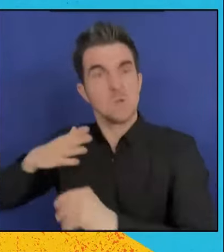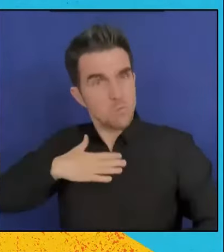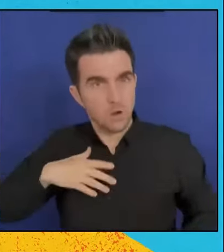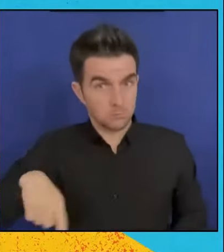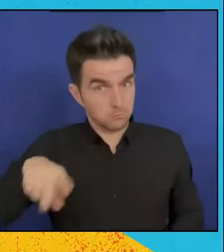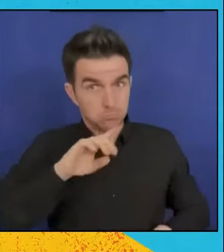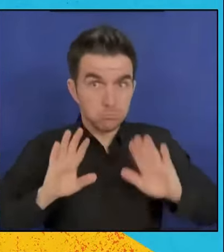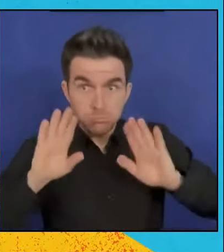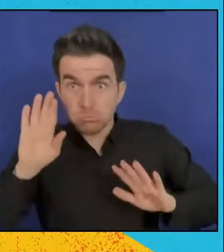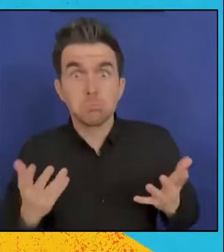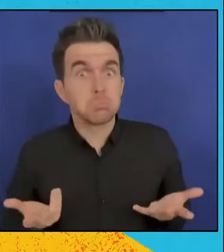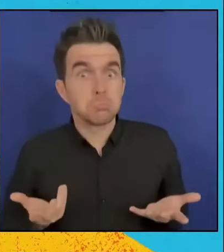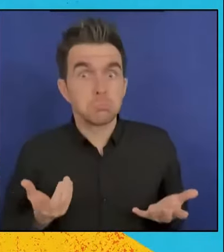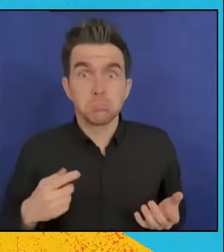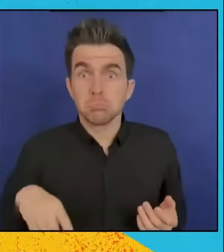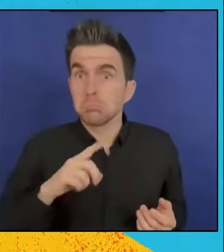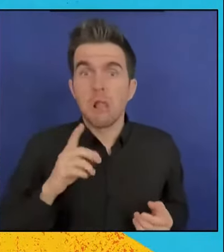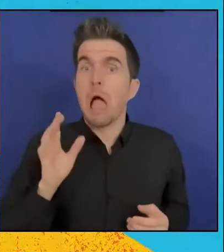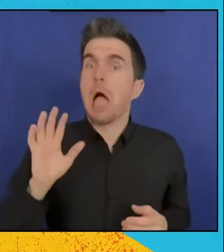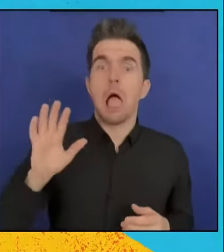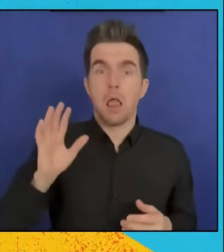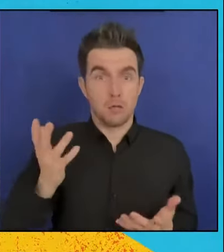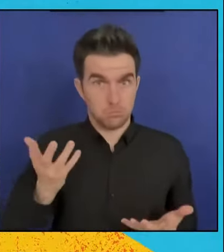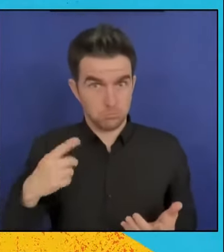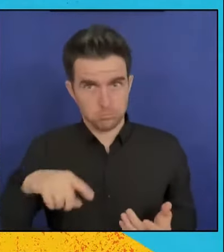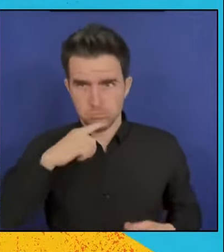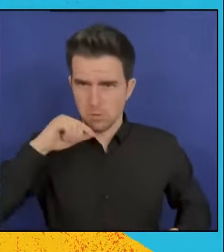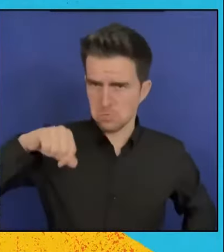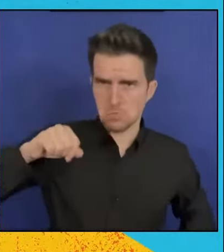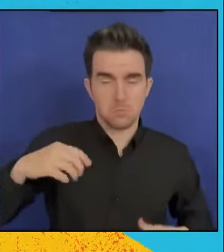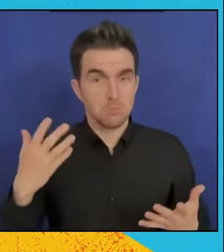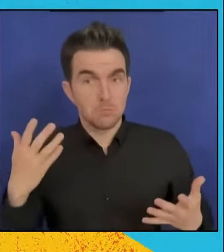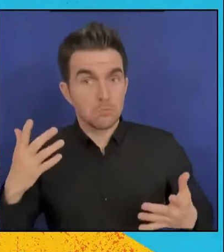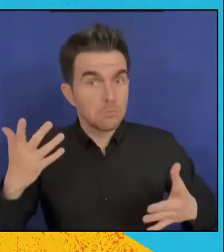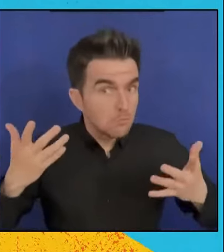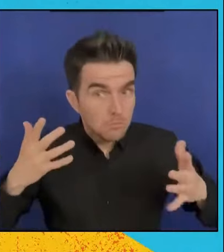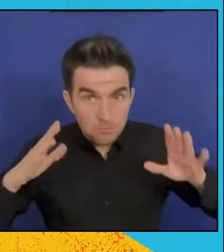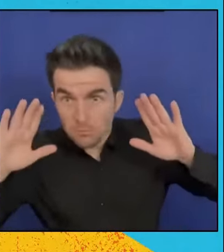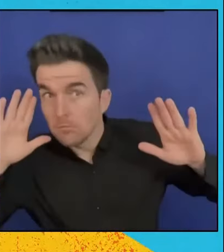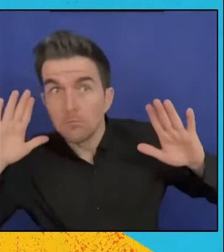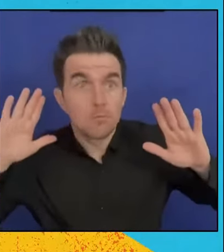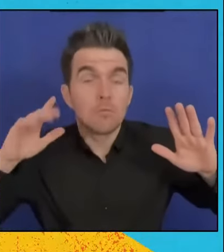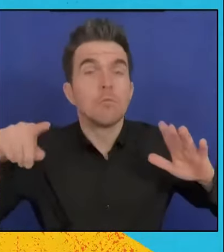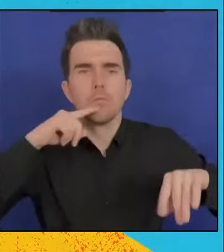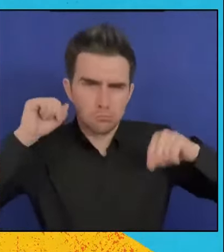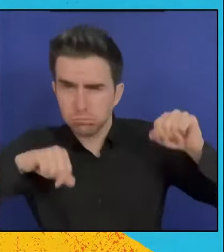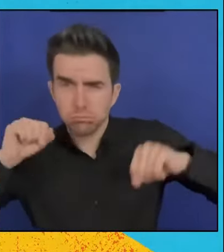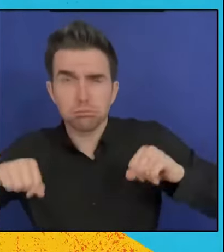no to climate crisis. Ndio. Thank you so much.